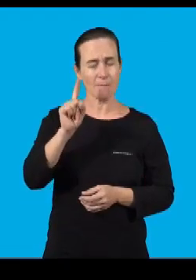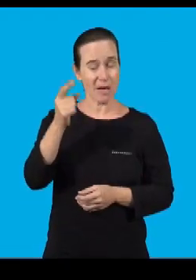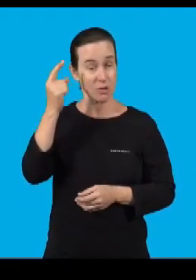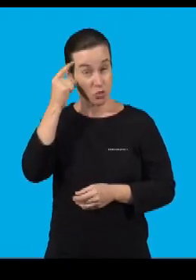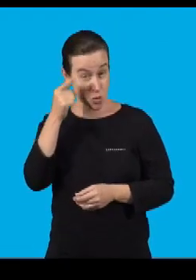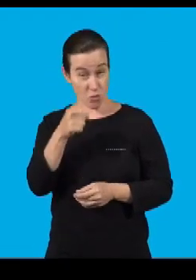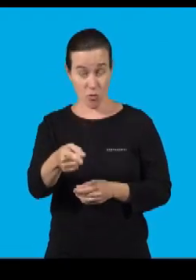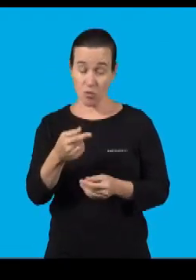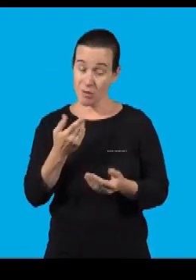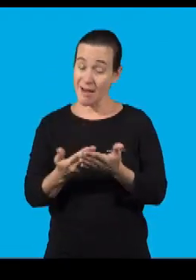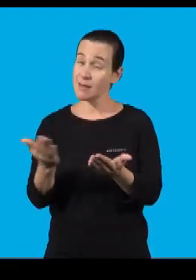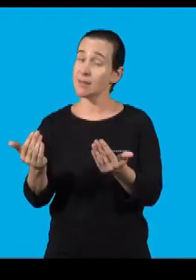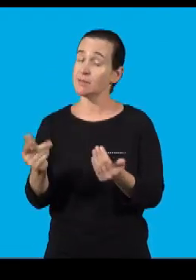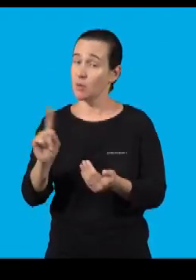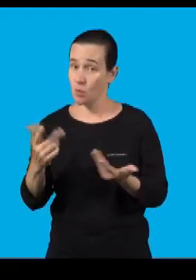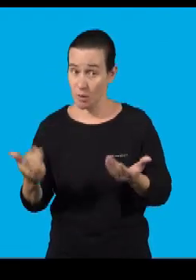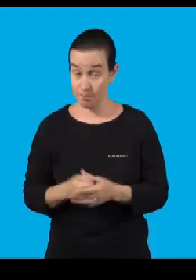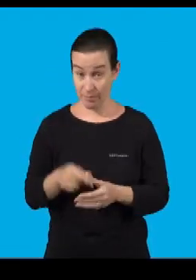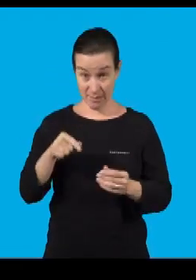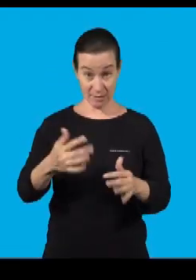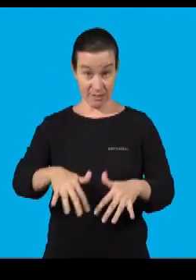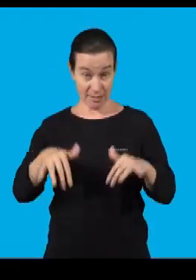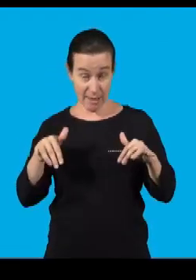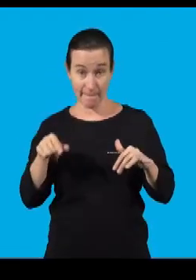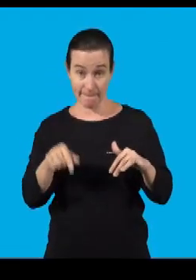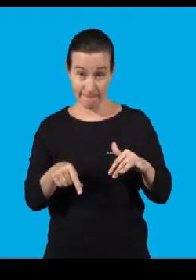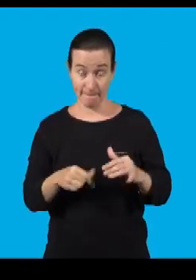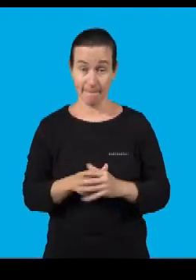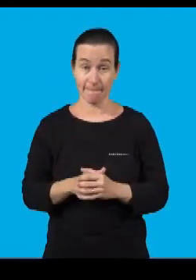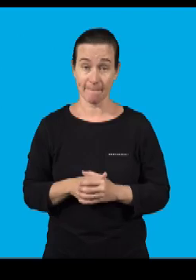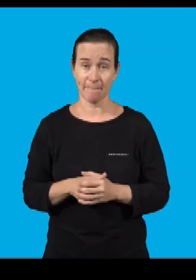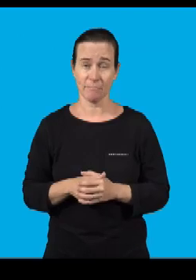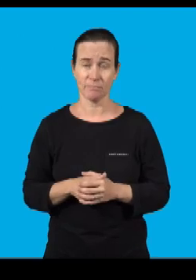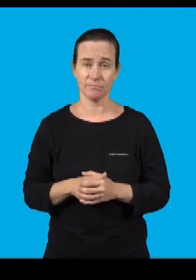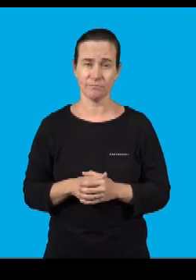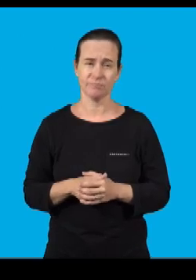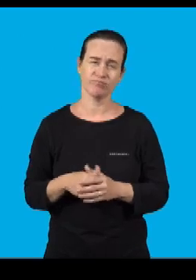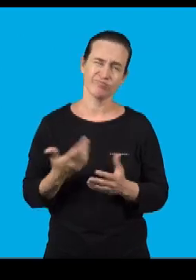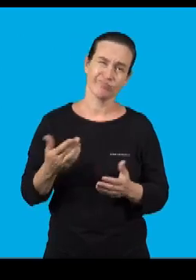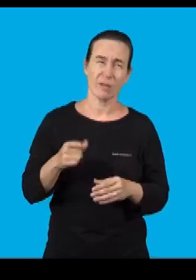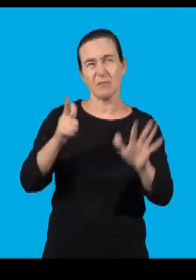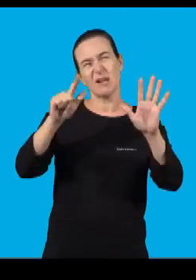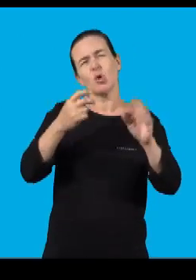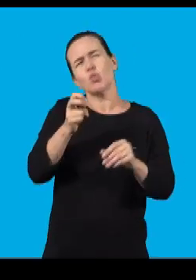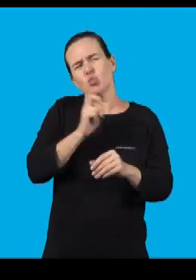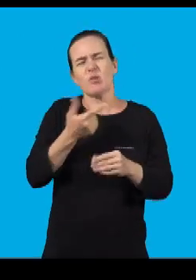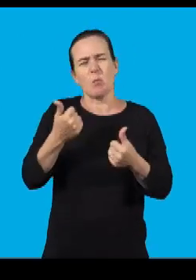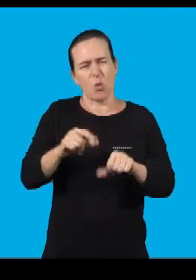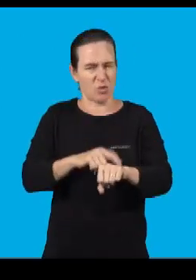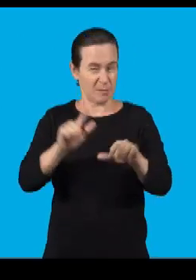this paper that you are writing on is usually about 70 marks. It is 70 marks. You will be